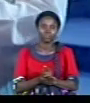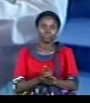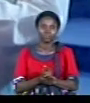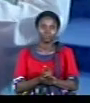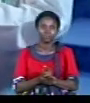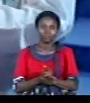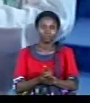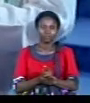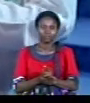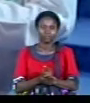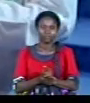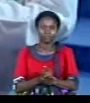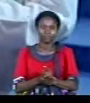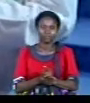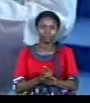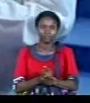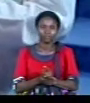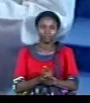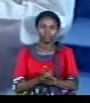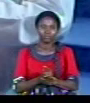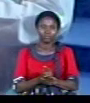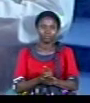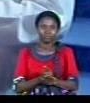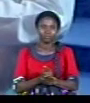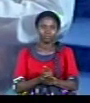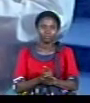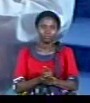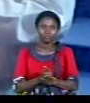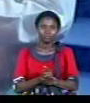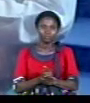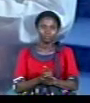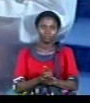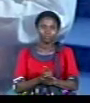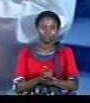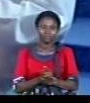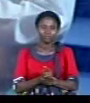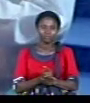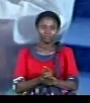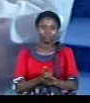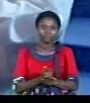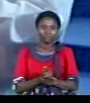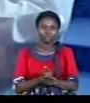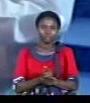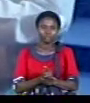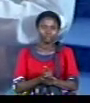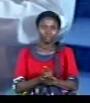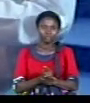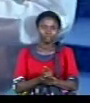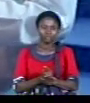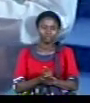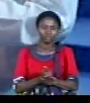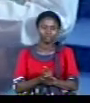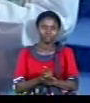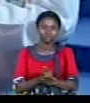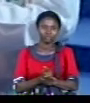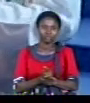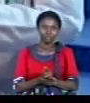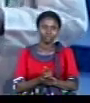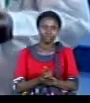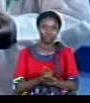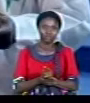Dr. W.F. Kumuyi, and he all those pains, he could not move his